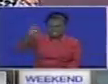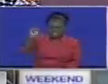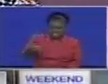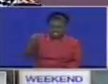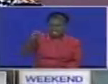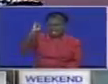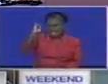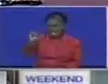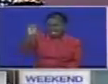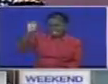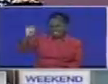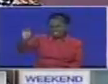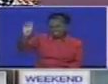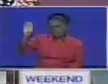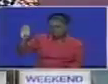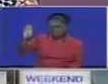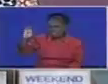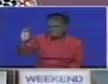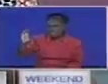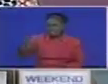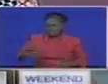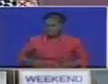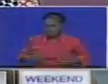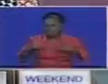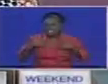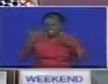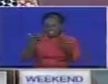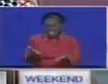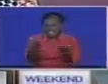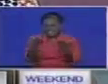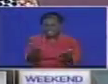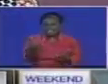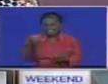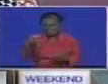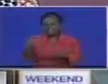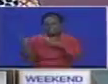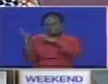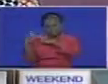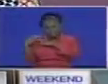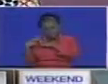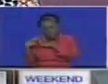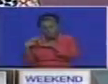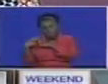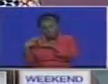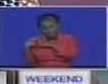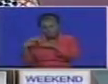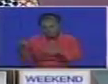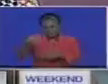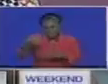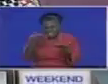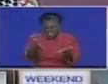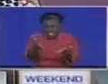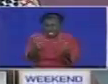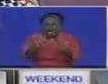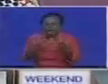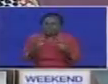IEBC is a body that has been there and should carry out its mandate, whether we be there or not. They